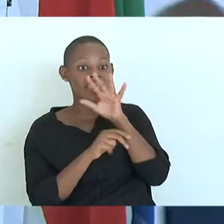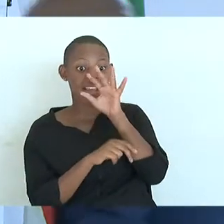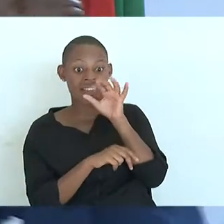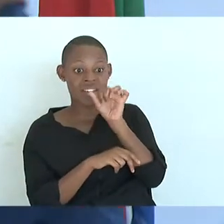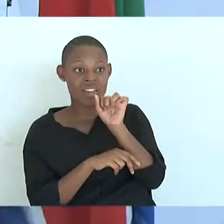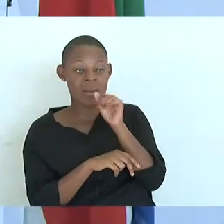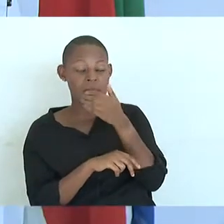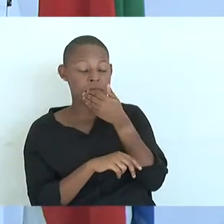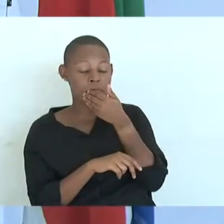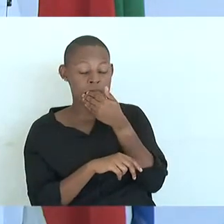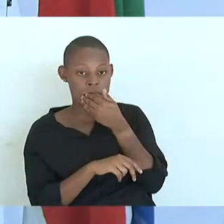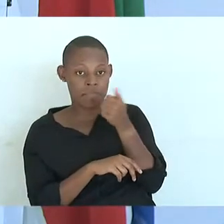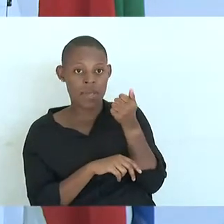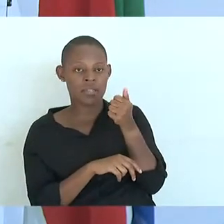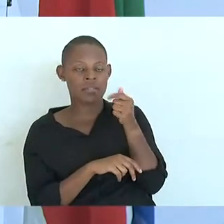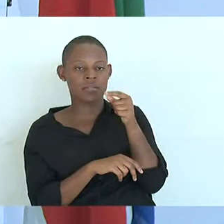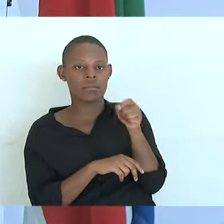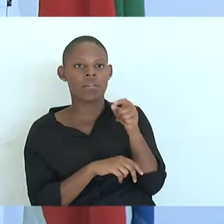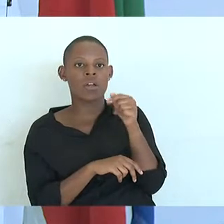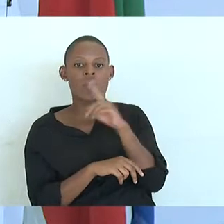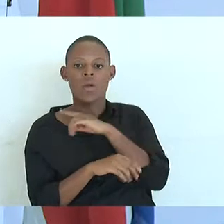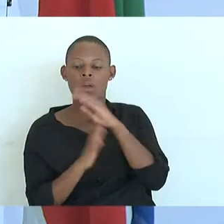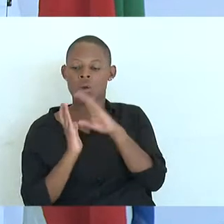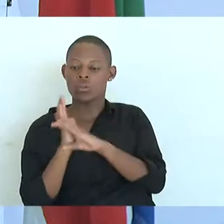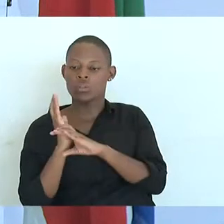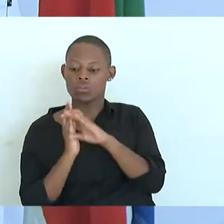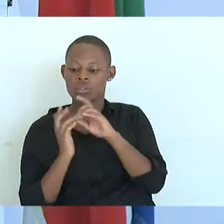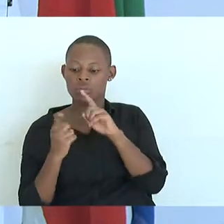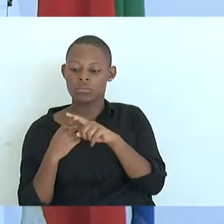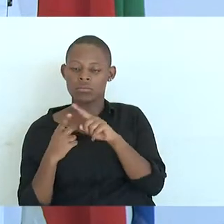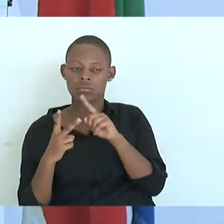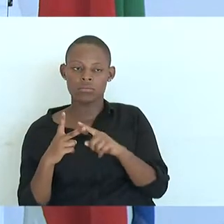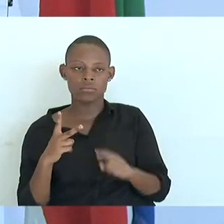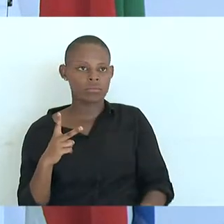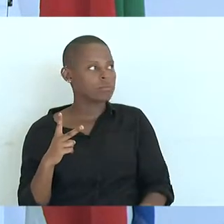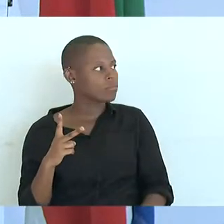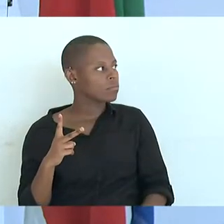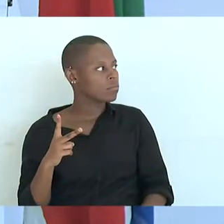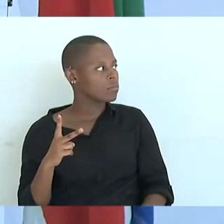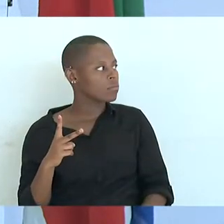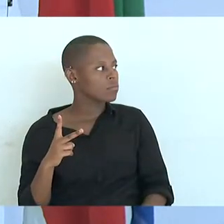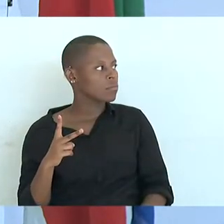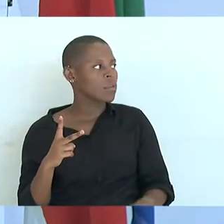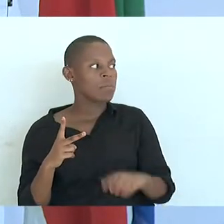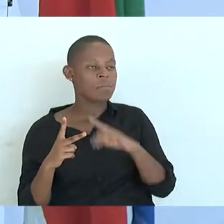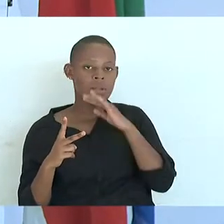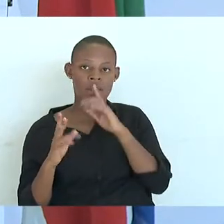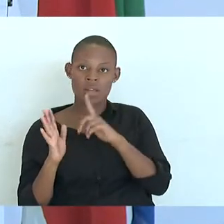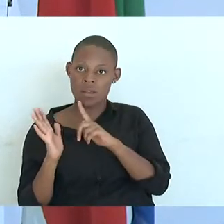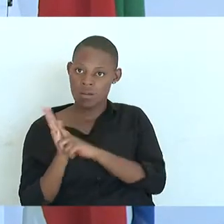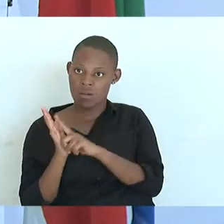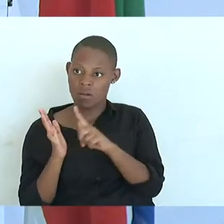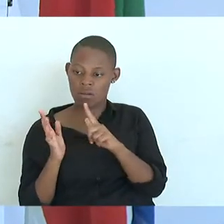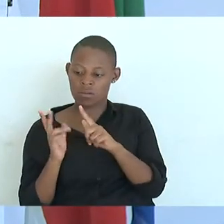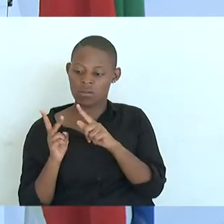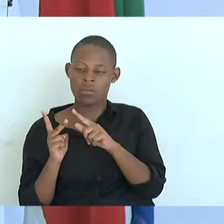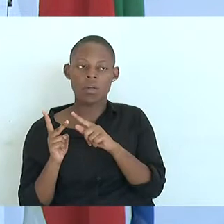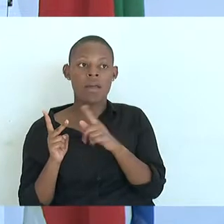with constitution, 2, with the laws that we come up with